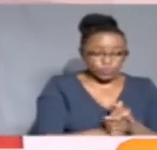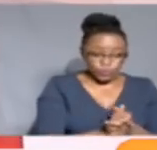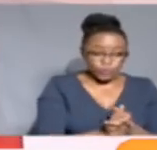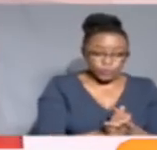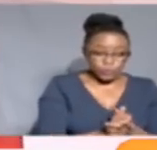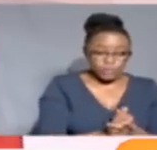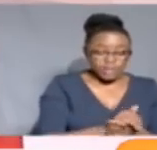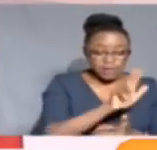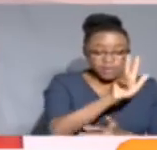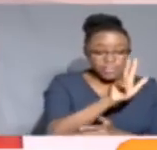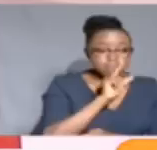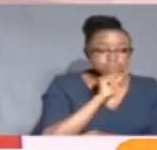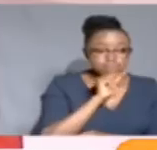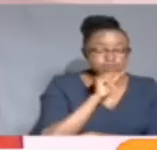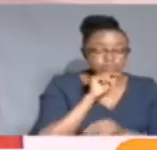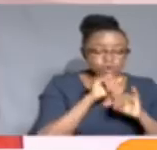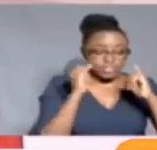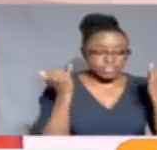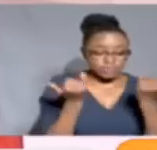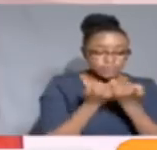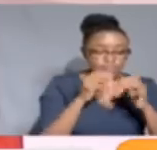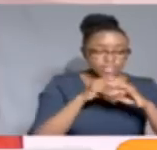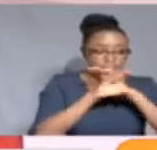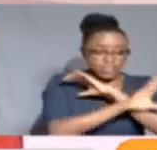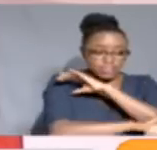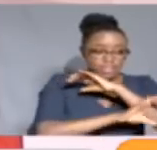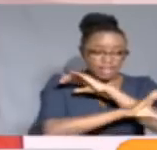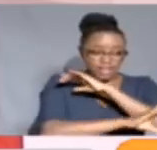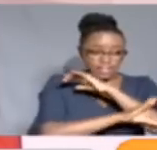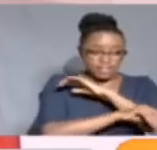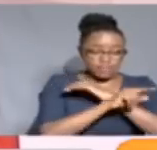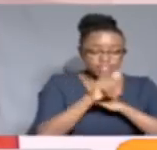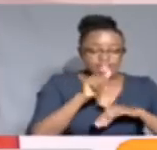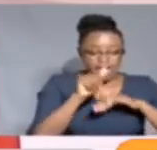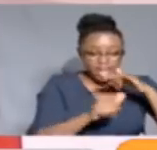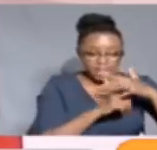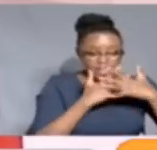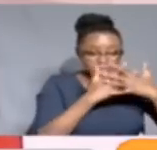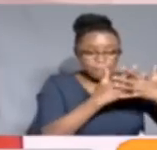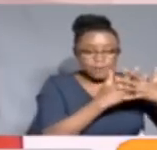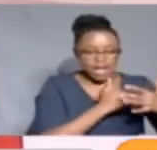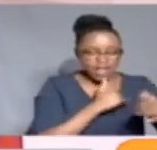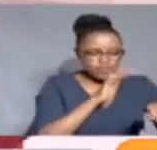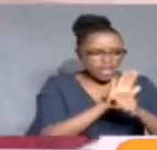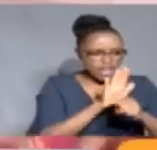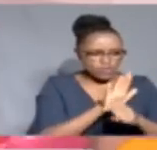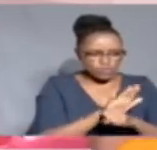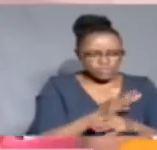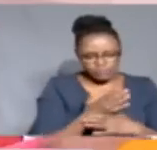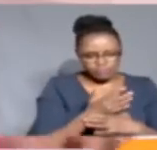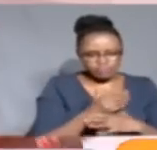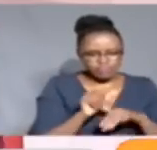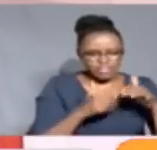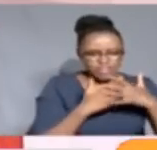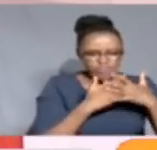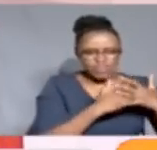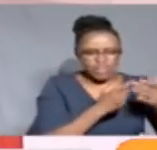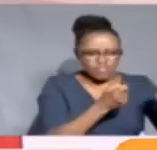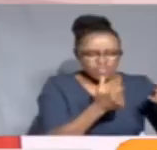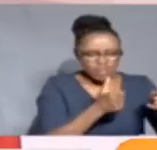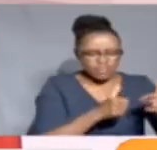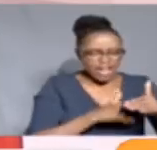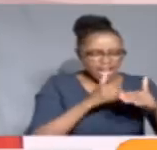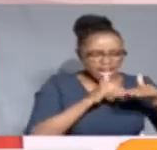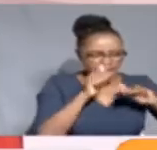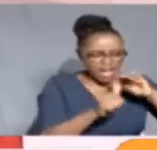we have about 3 boys institutions in this country that is under prison. We have many under children's department. We have a few under